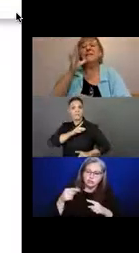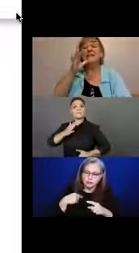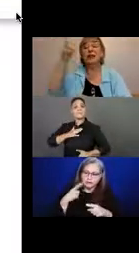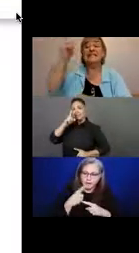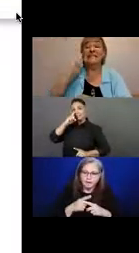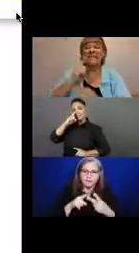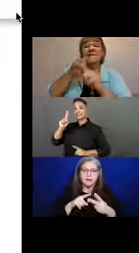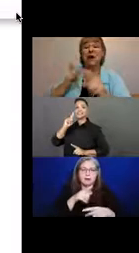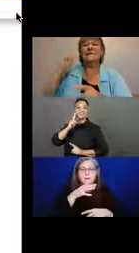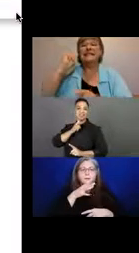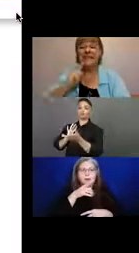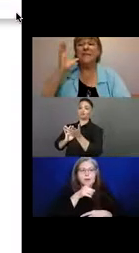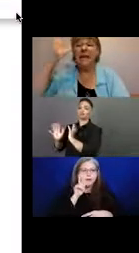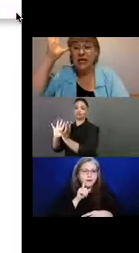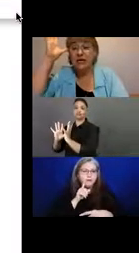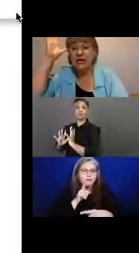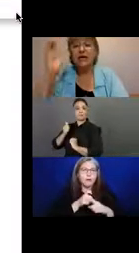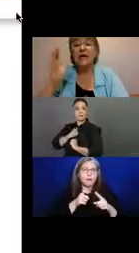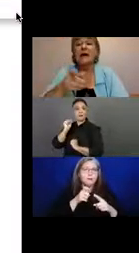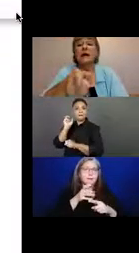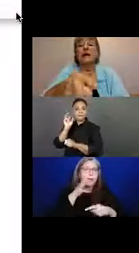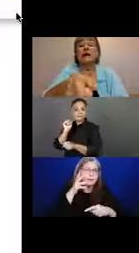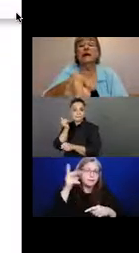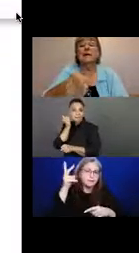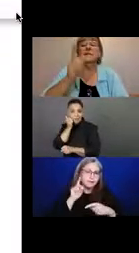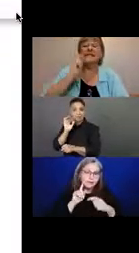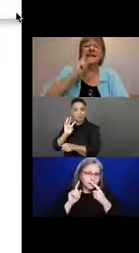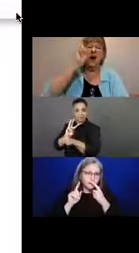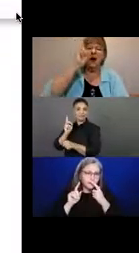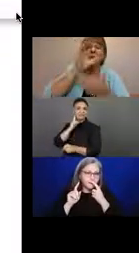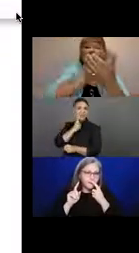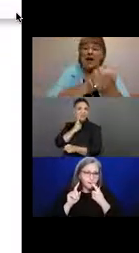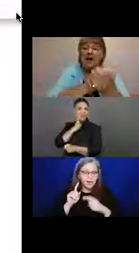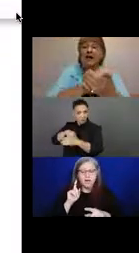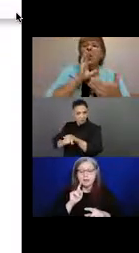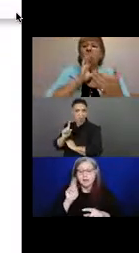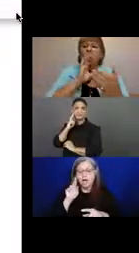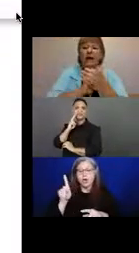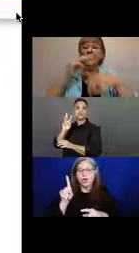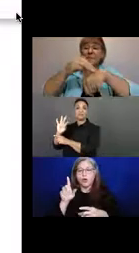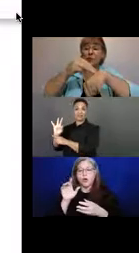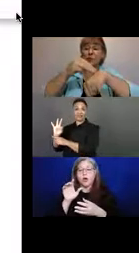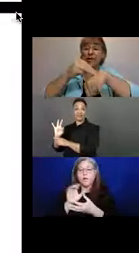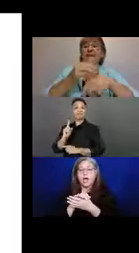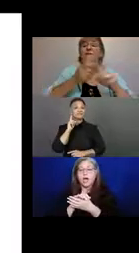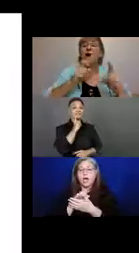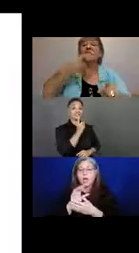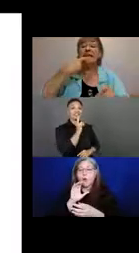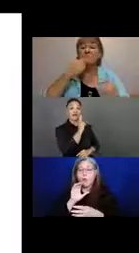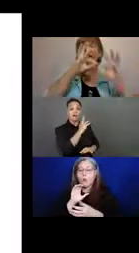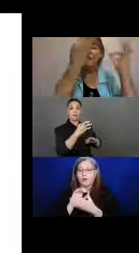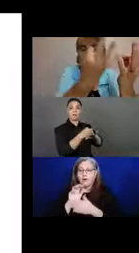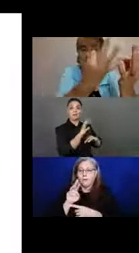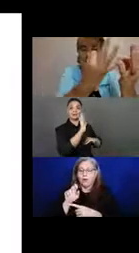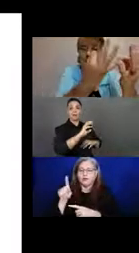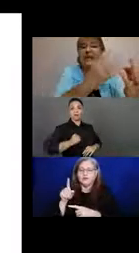my mother deaf from deaf parents. My deaf uncle married wife Marie from a